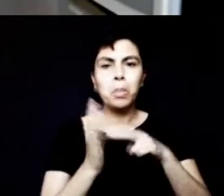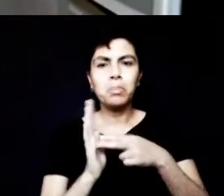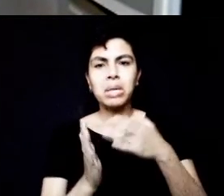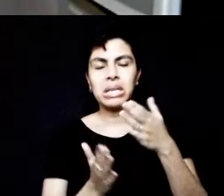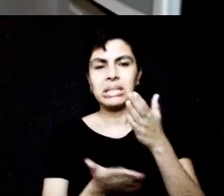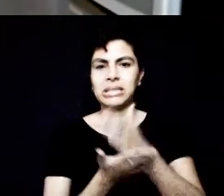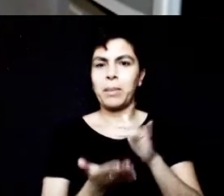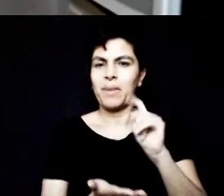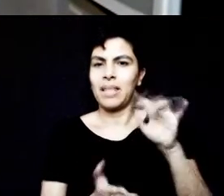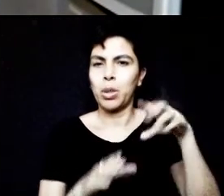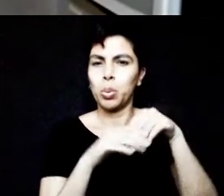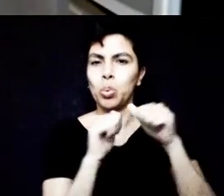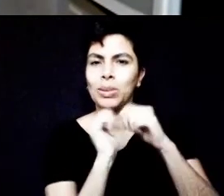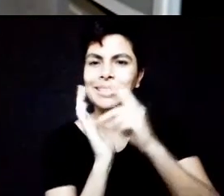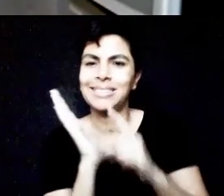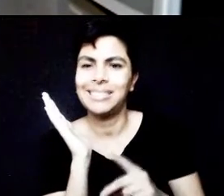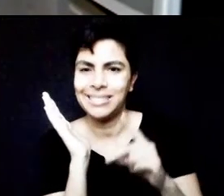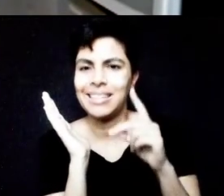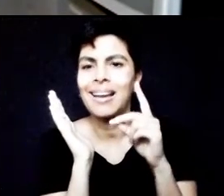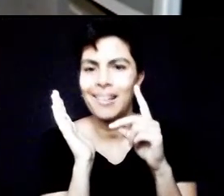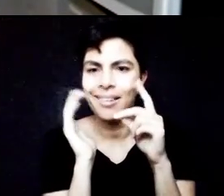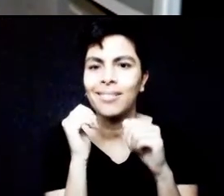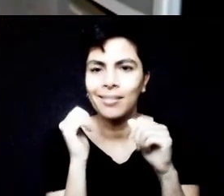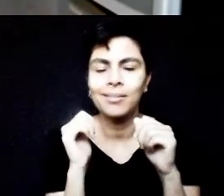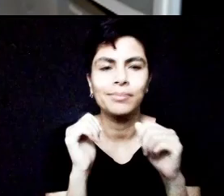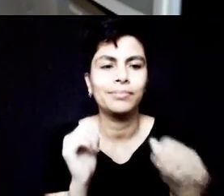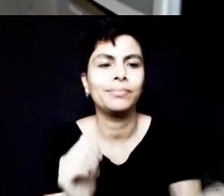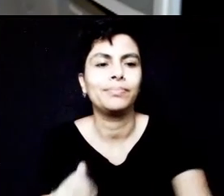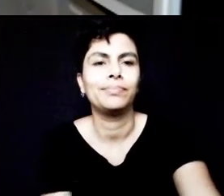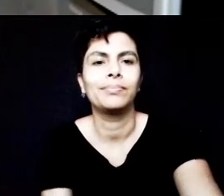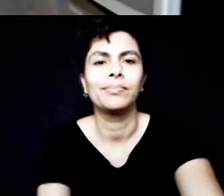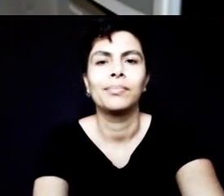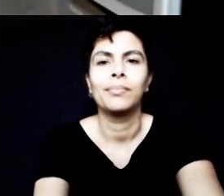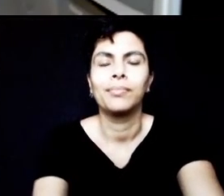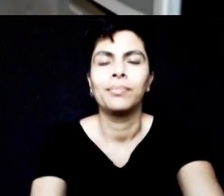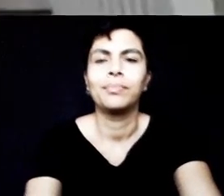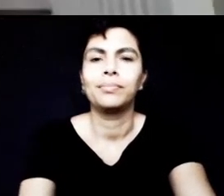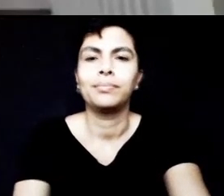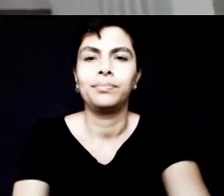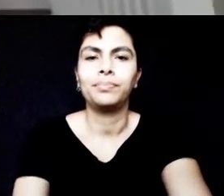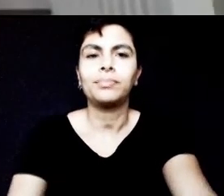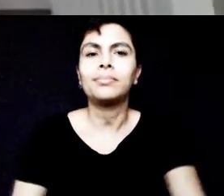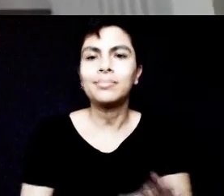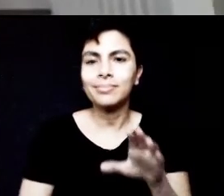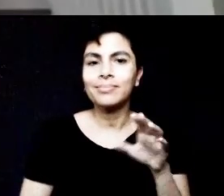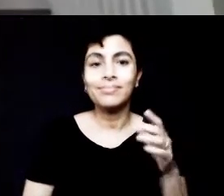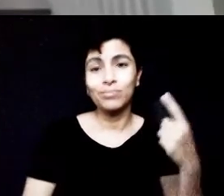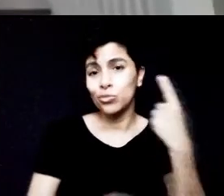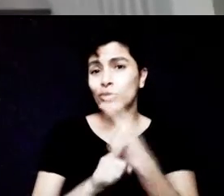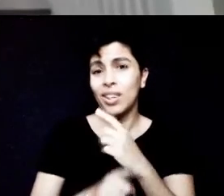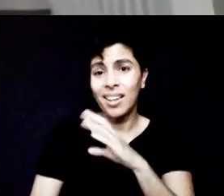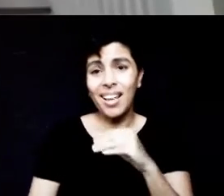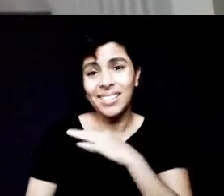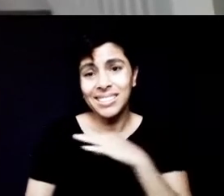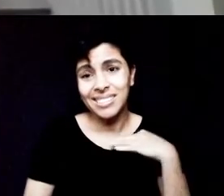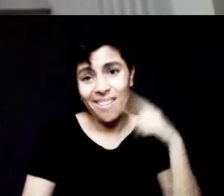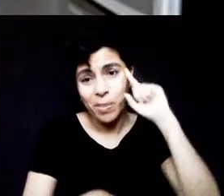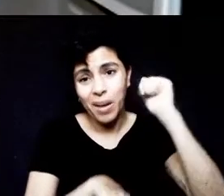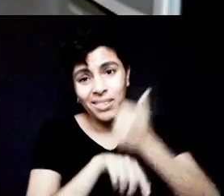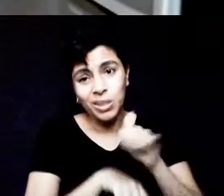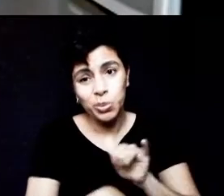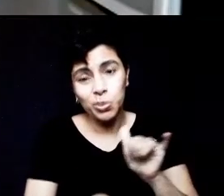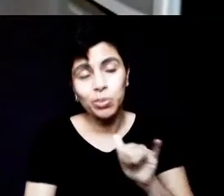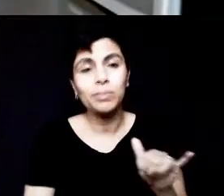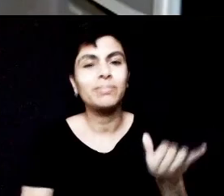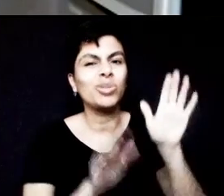design too of the activity, not necessarily just the back end kinds of accommodation. Yeah, and also the staff's mindset.